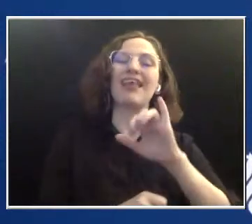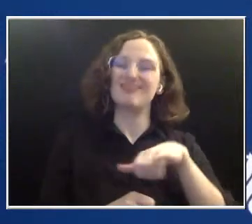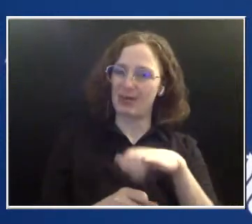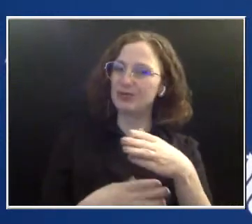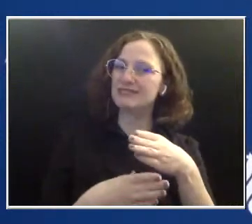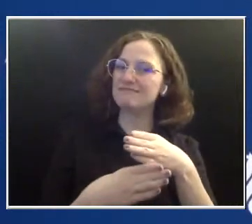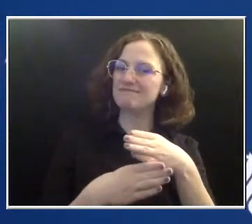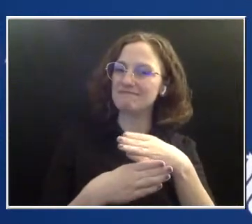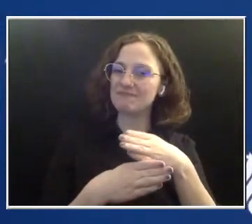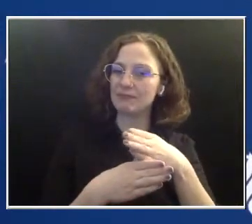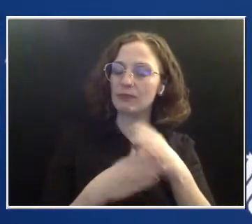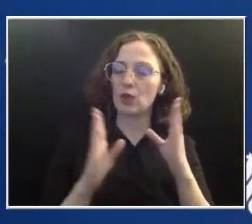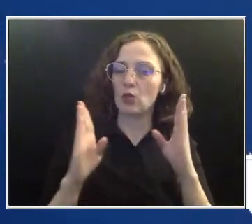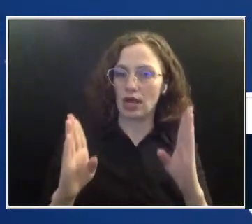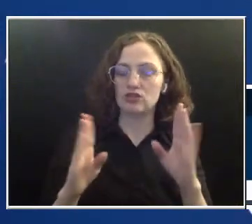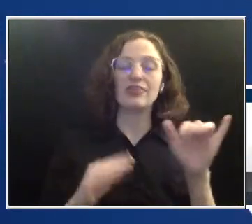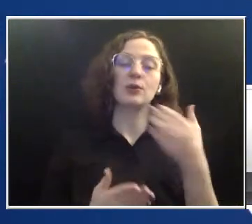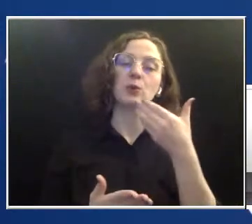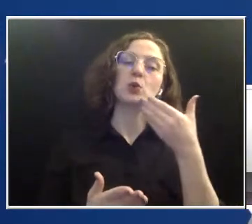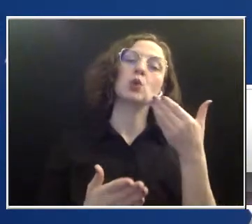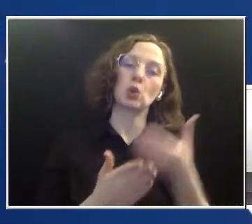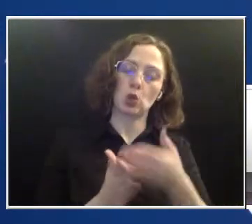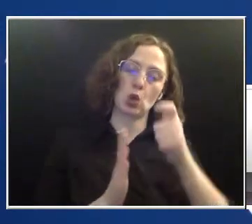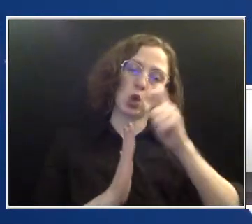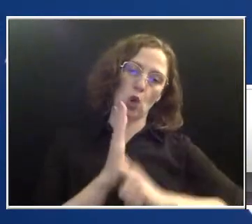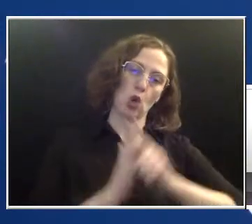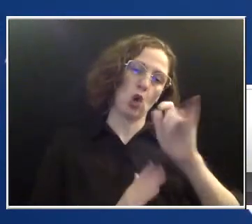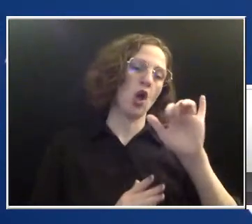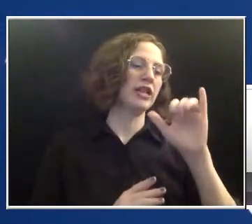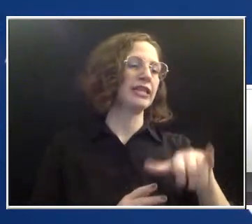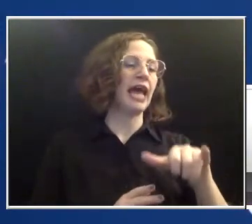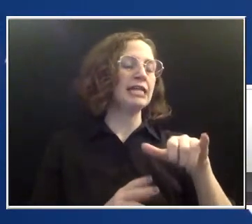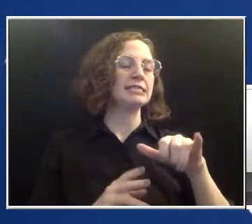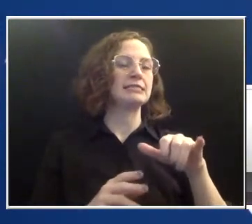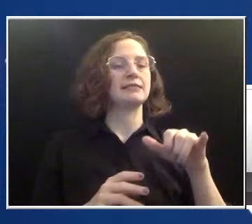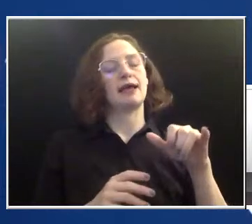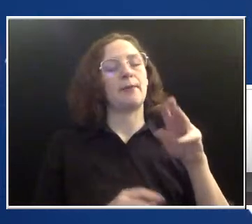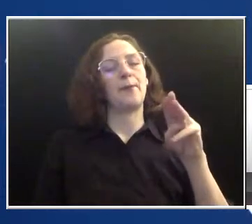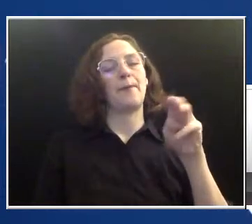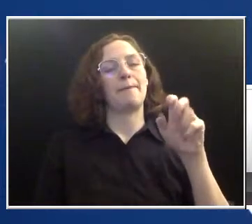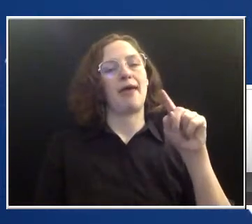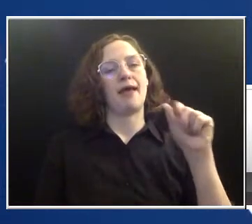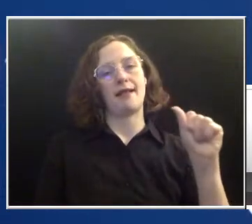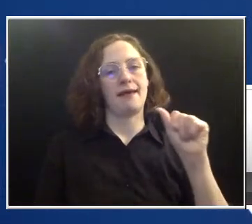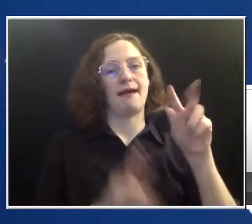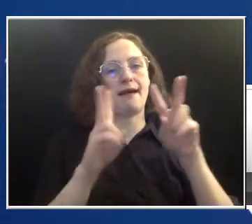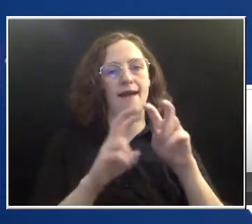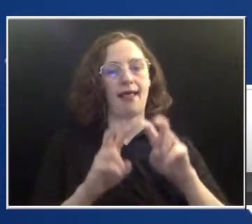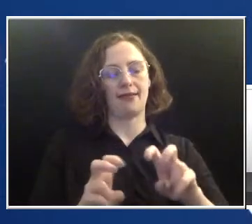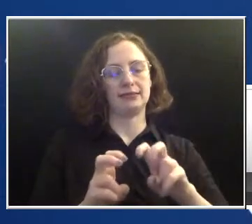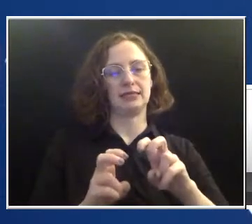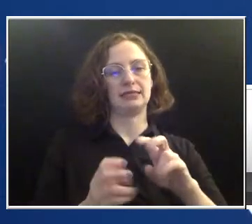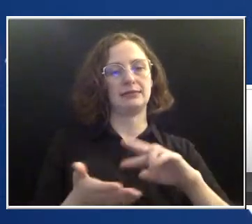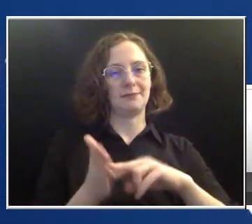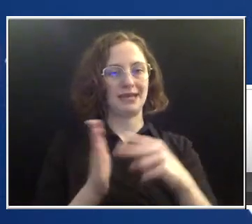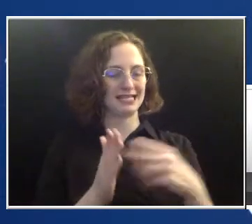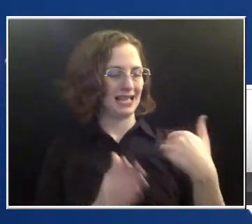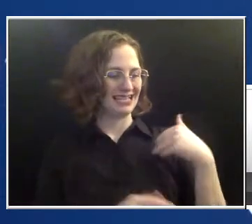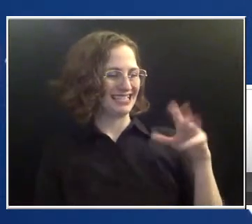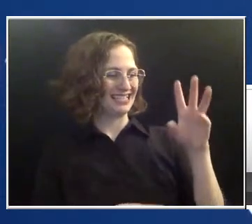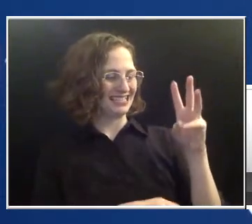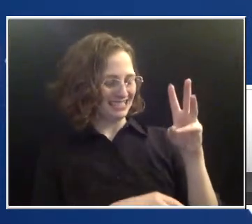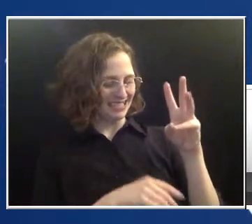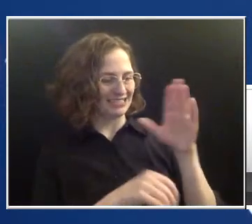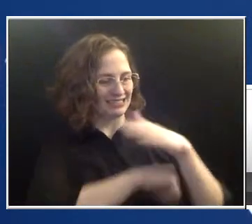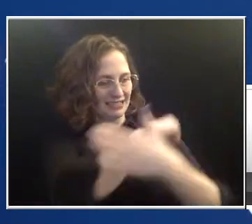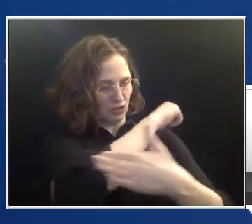This is a meta-analysis. So actually they took 6 different countries and they looked at 44 different studies from those countries about